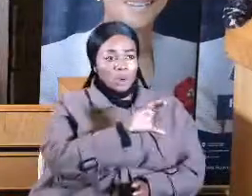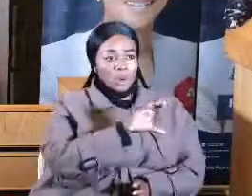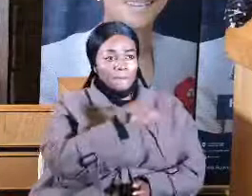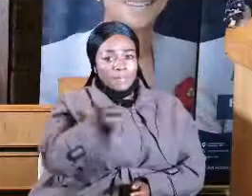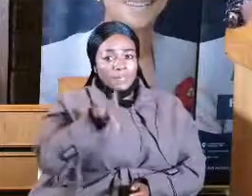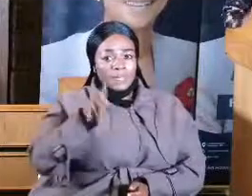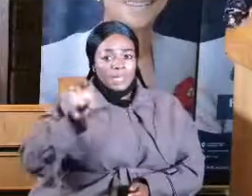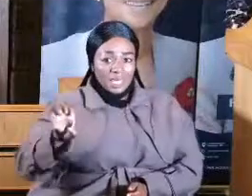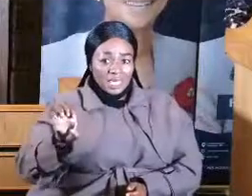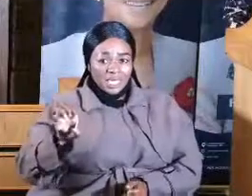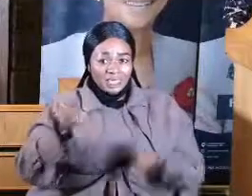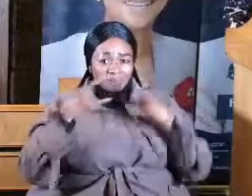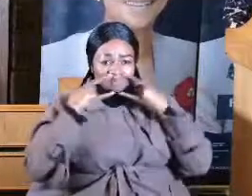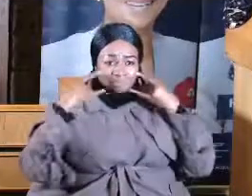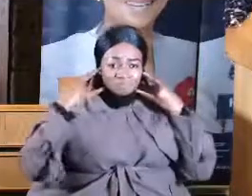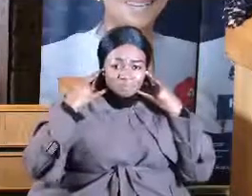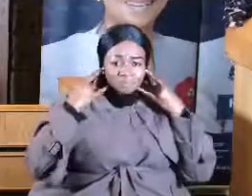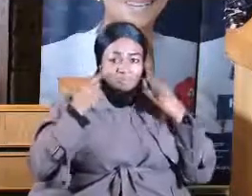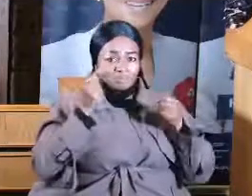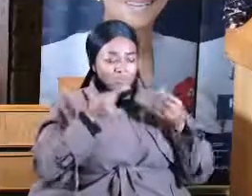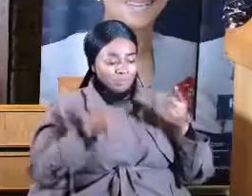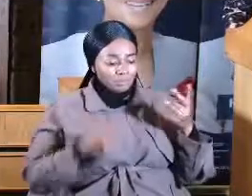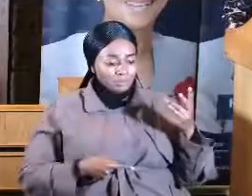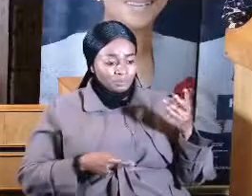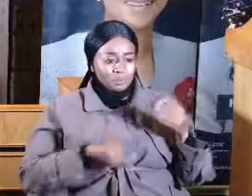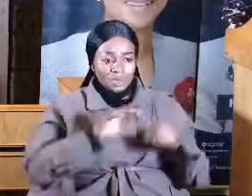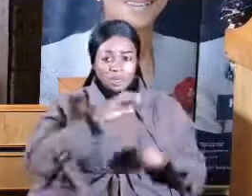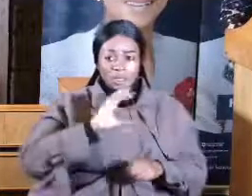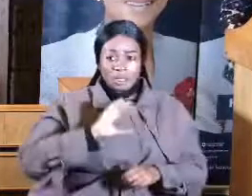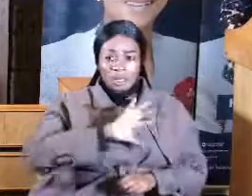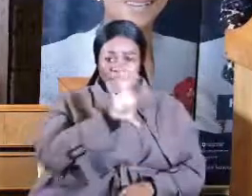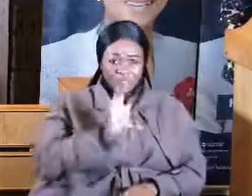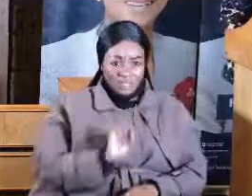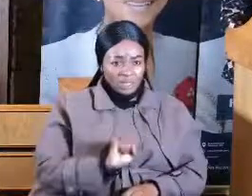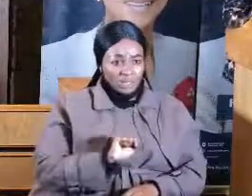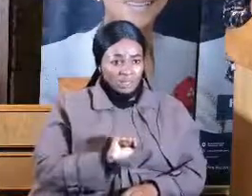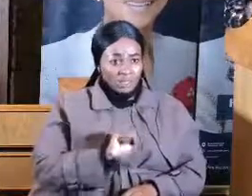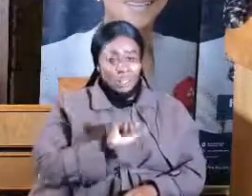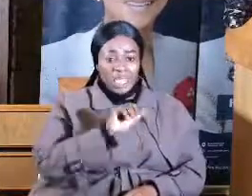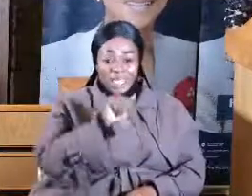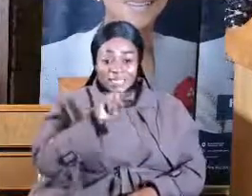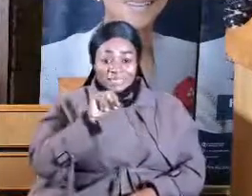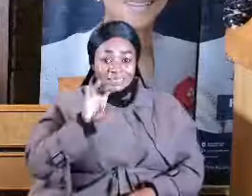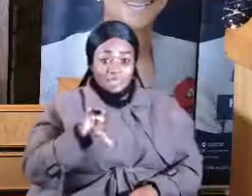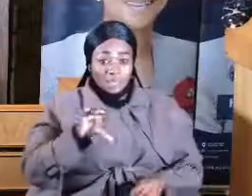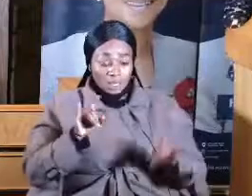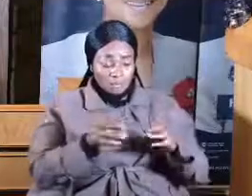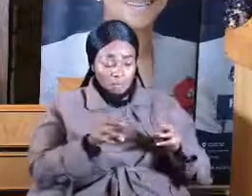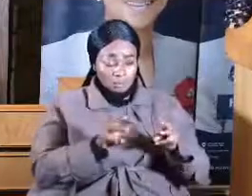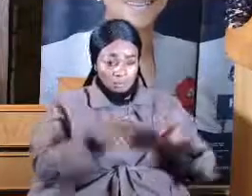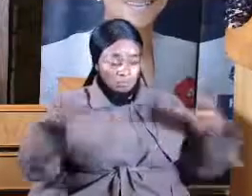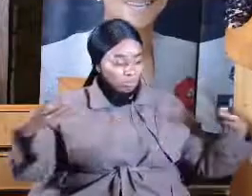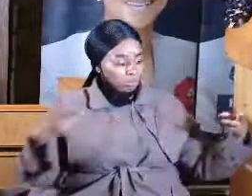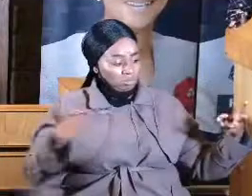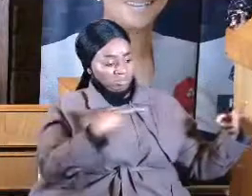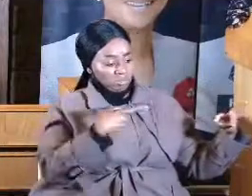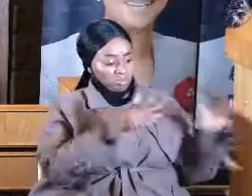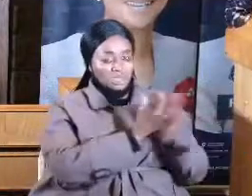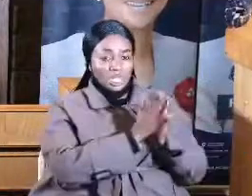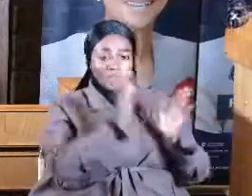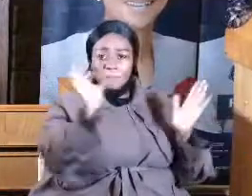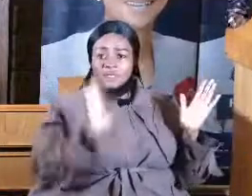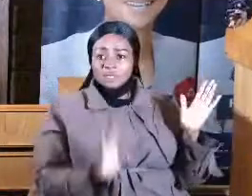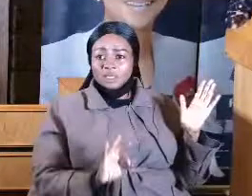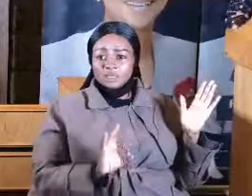problems that have been plaguing the country and the African National Congress. On our bulletin, 10% of them, not